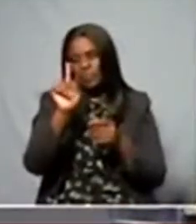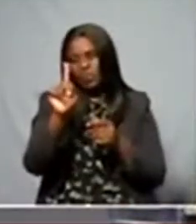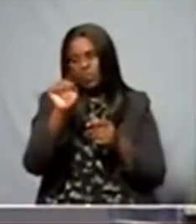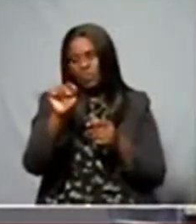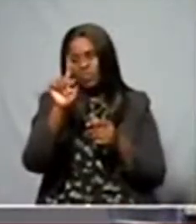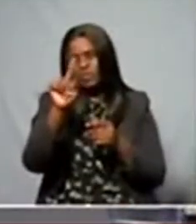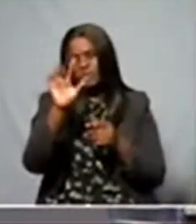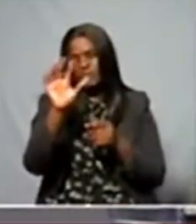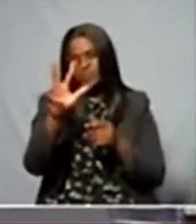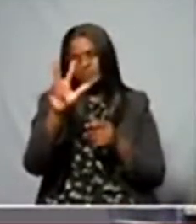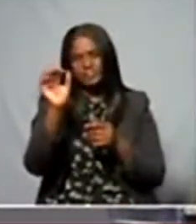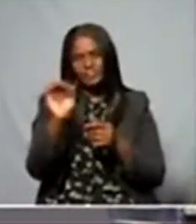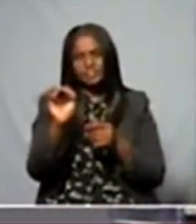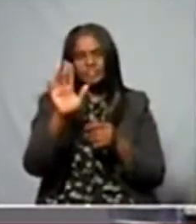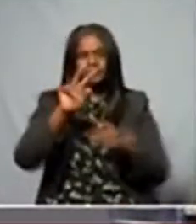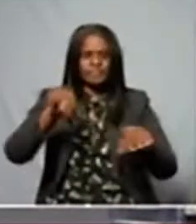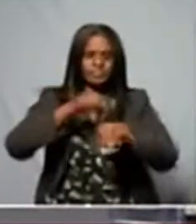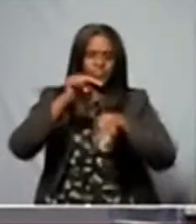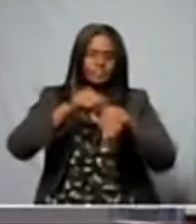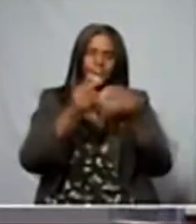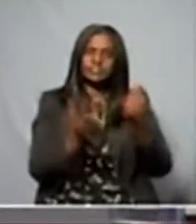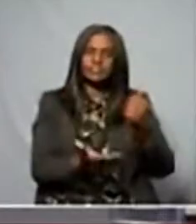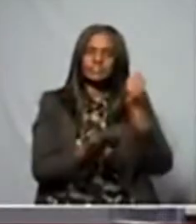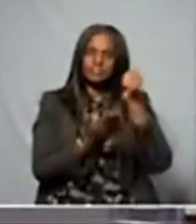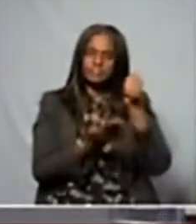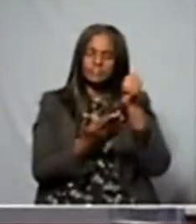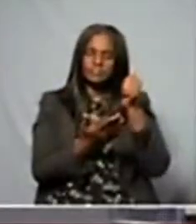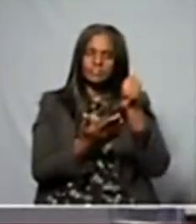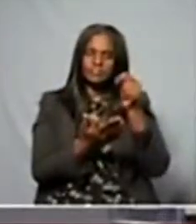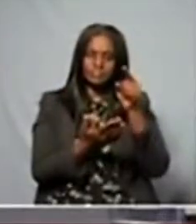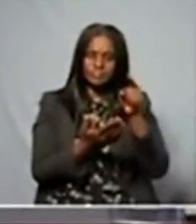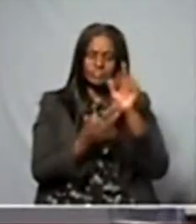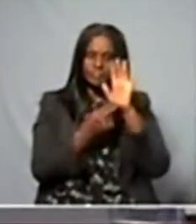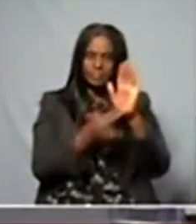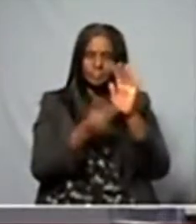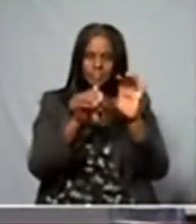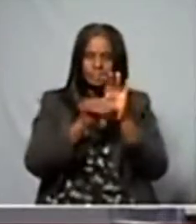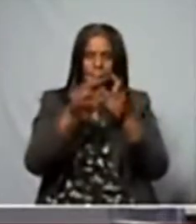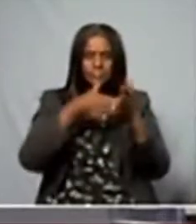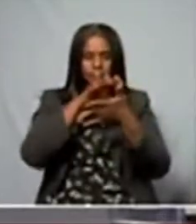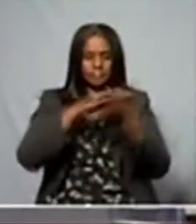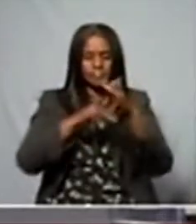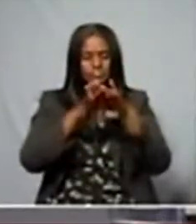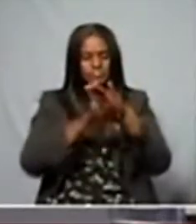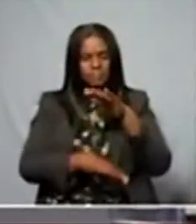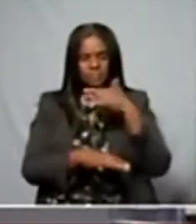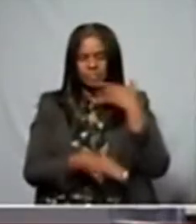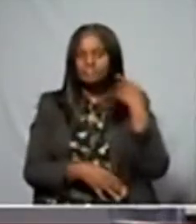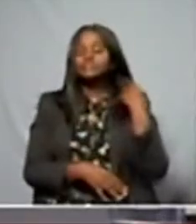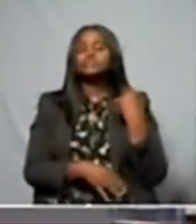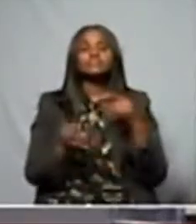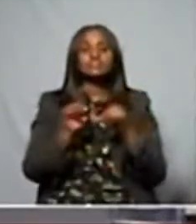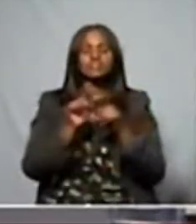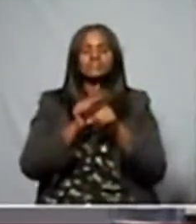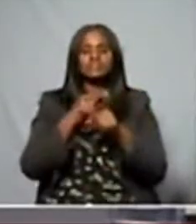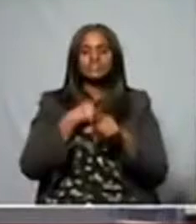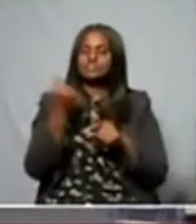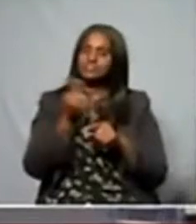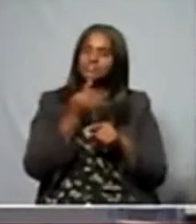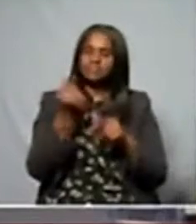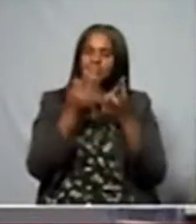1.13% of the national budget as shown in the table below. I would just want